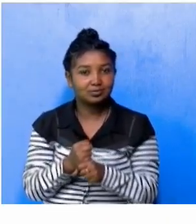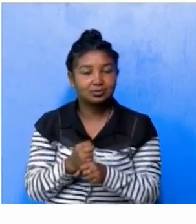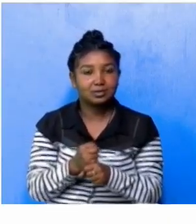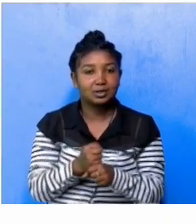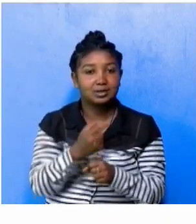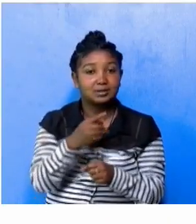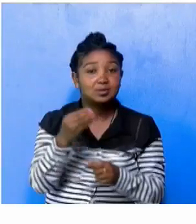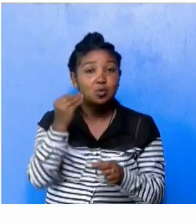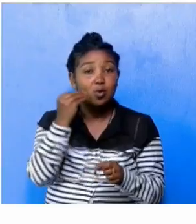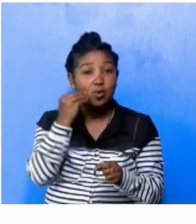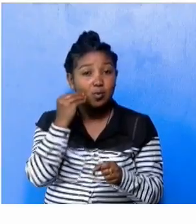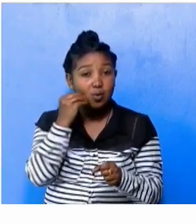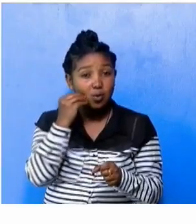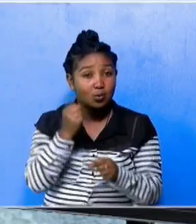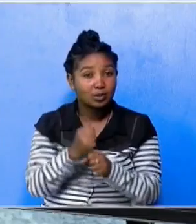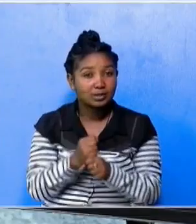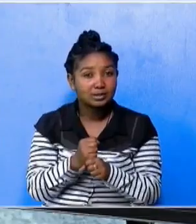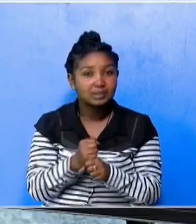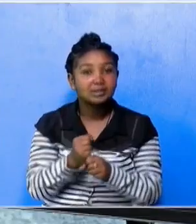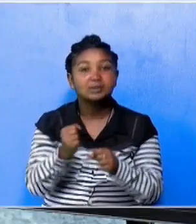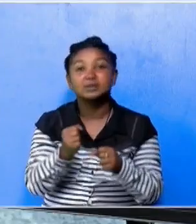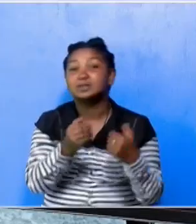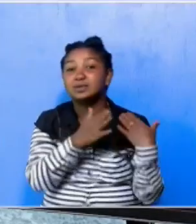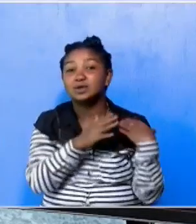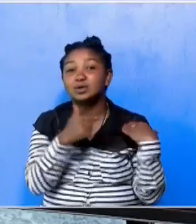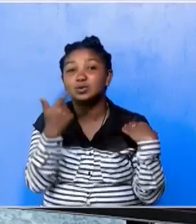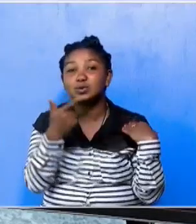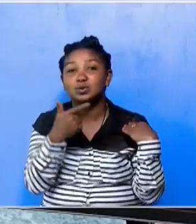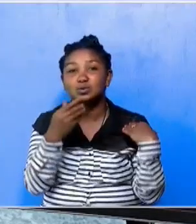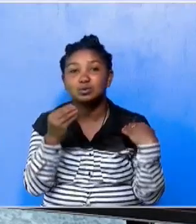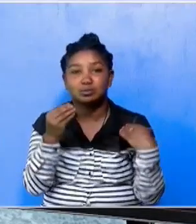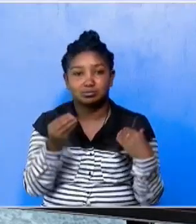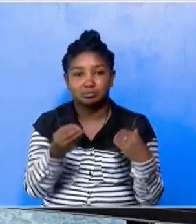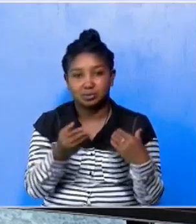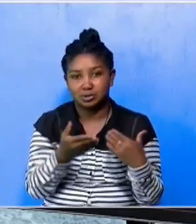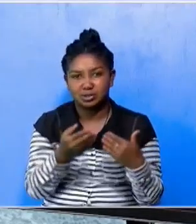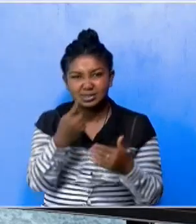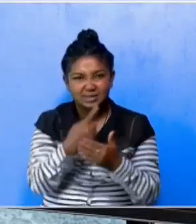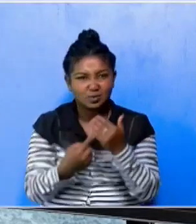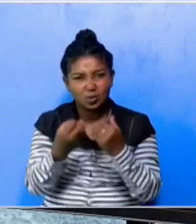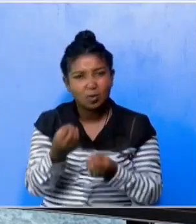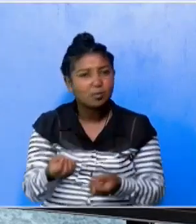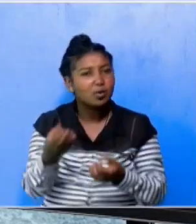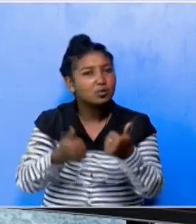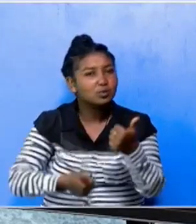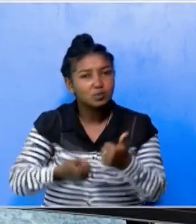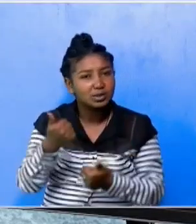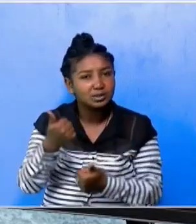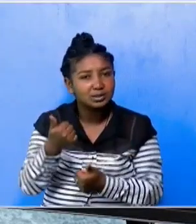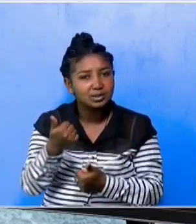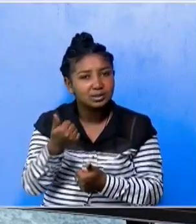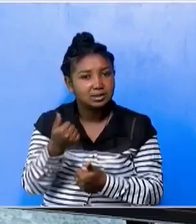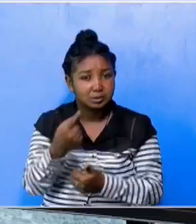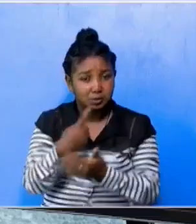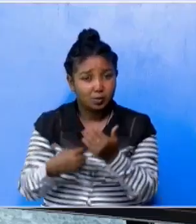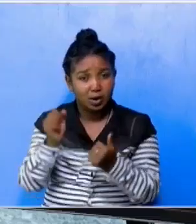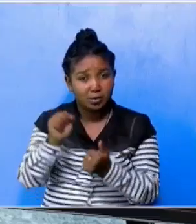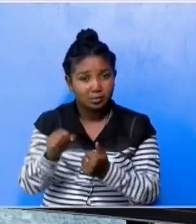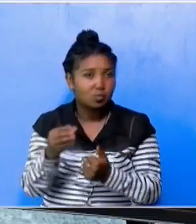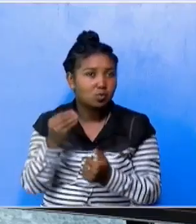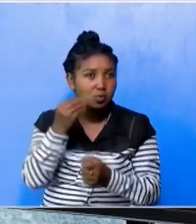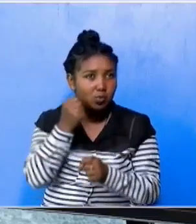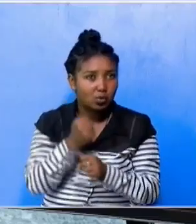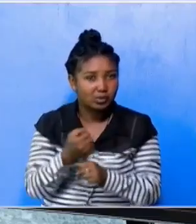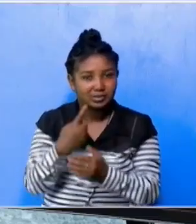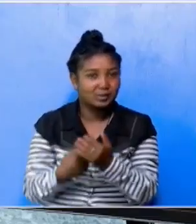The homework. What about the subject? The homework. Is it singular or plural? That is singular, yeah? So we have